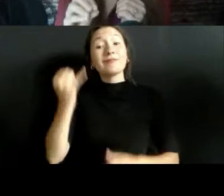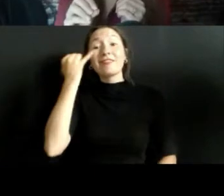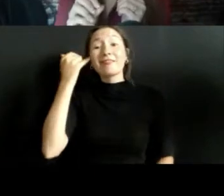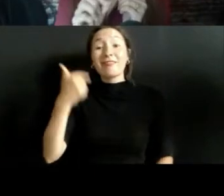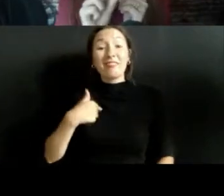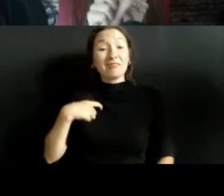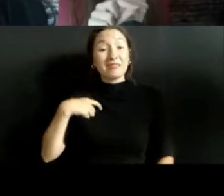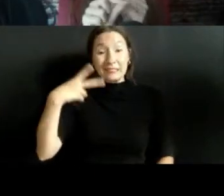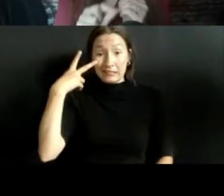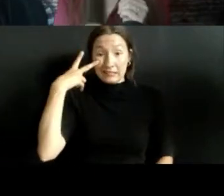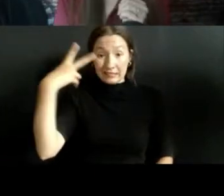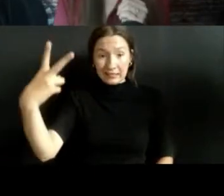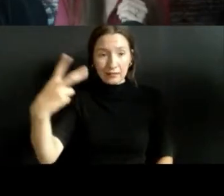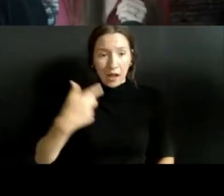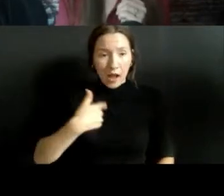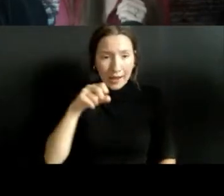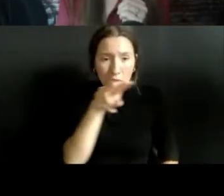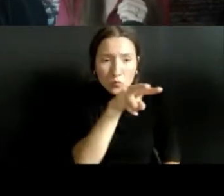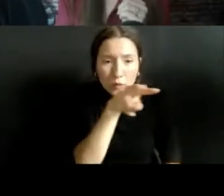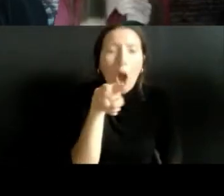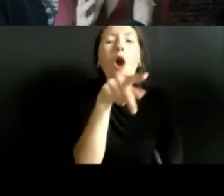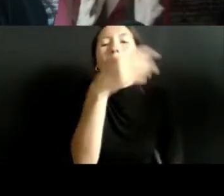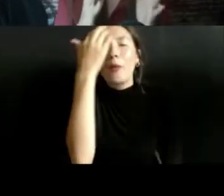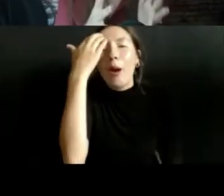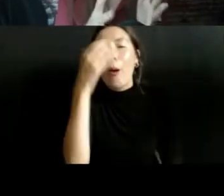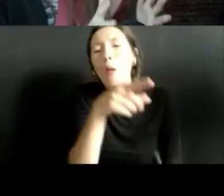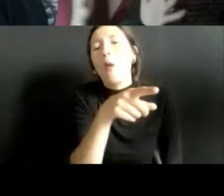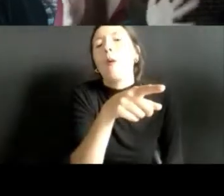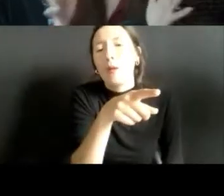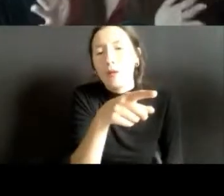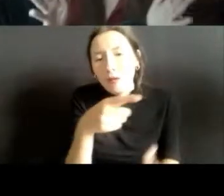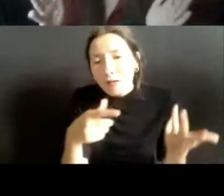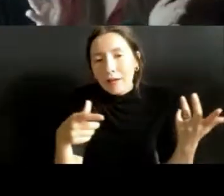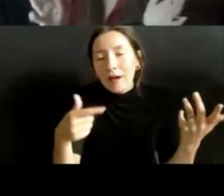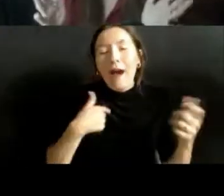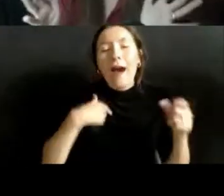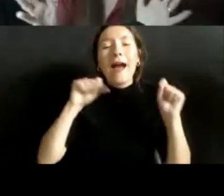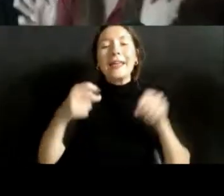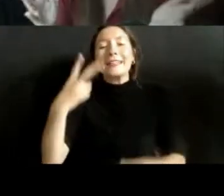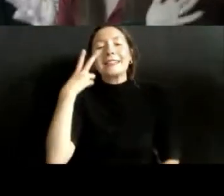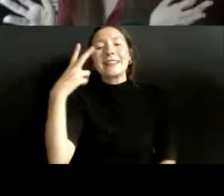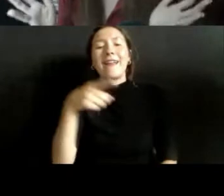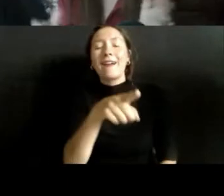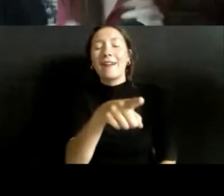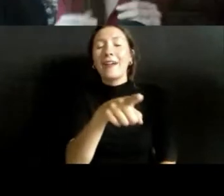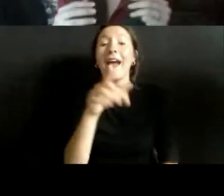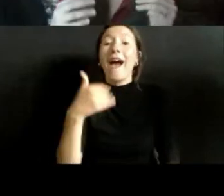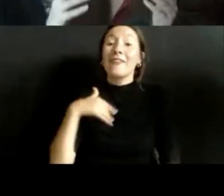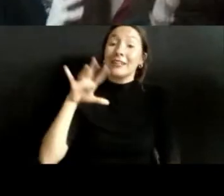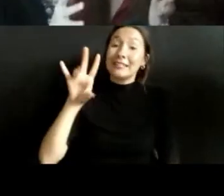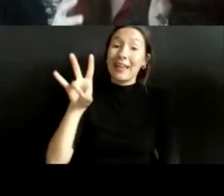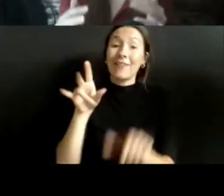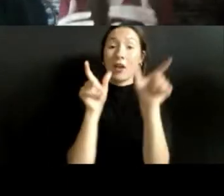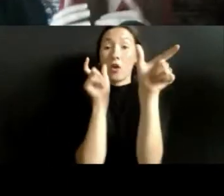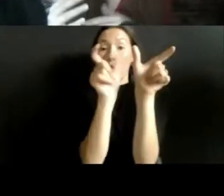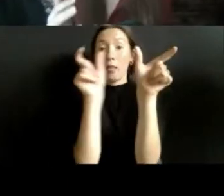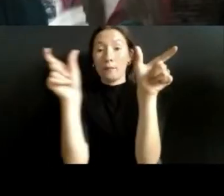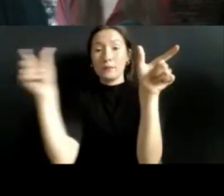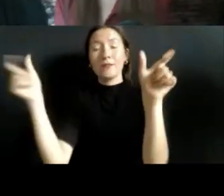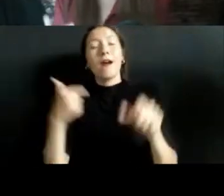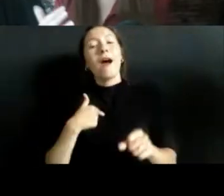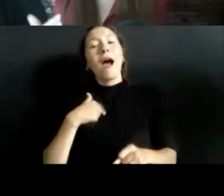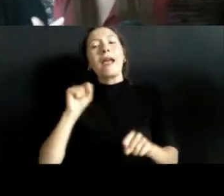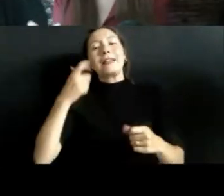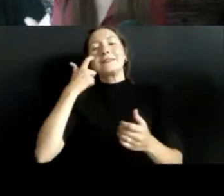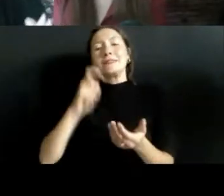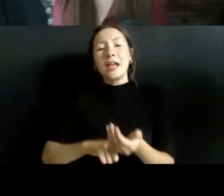spreadsheet than what I just put in the audio. So I can see it's 7 columns. I can tell that the values range